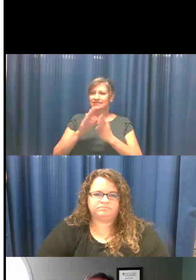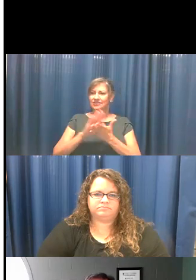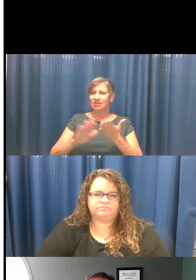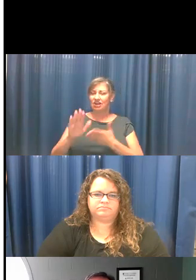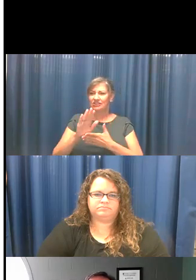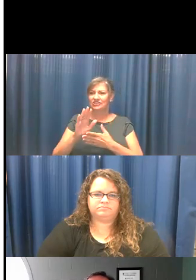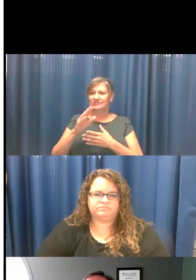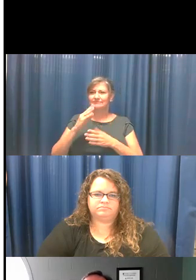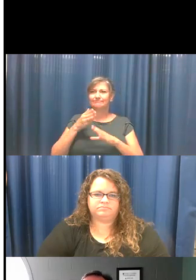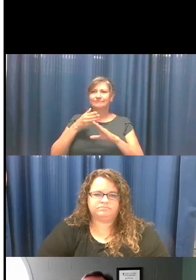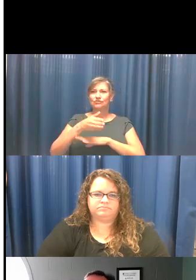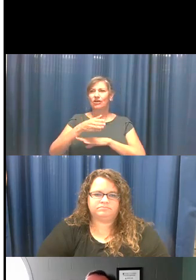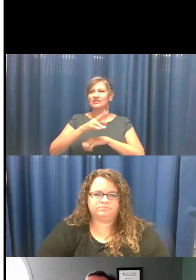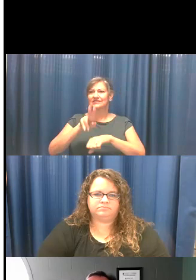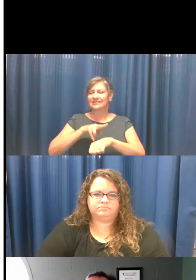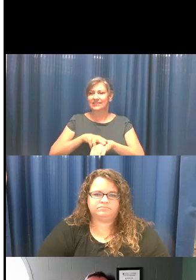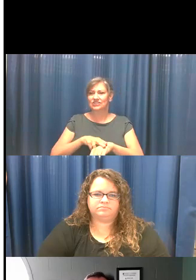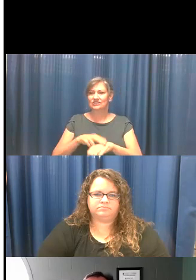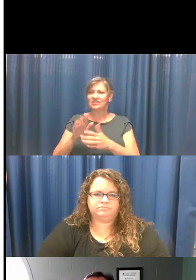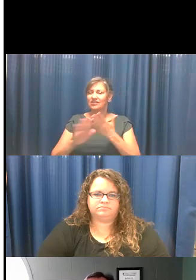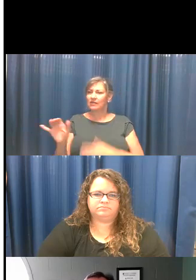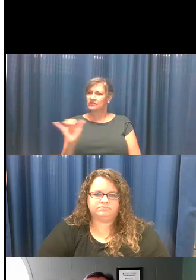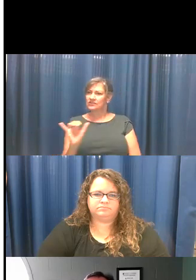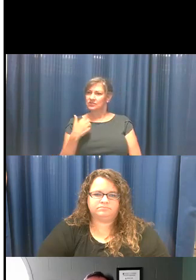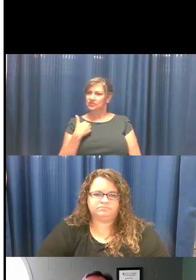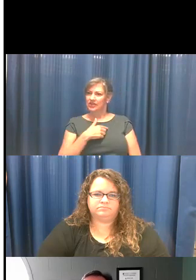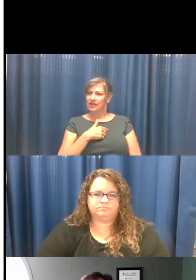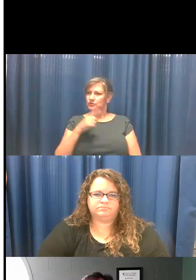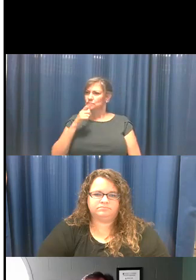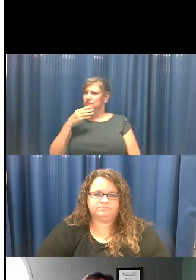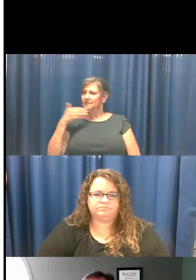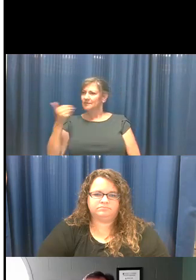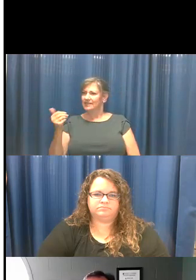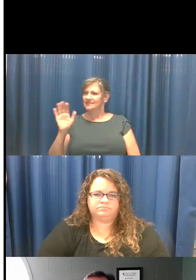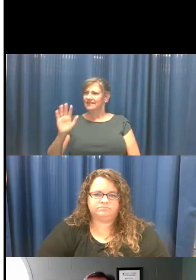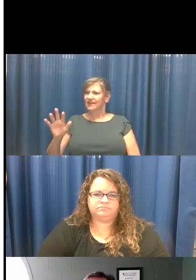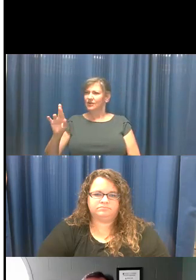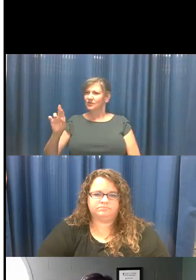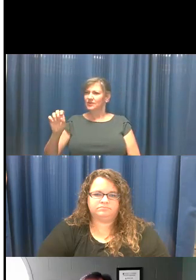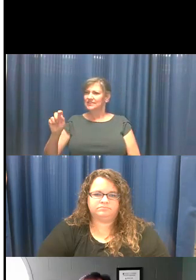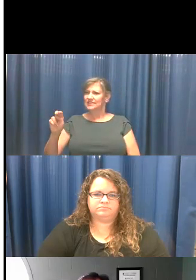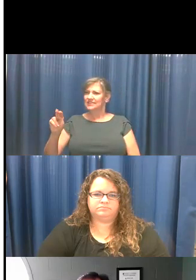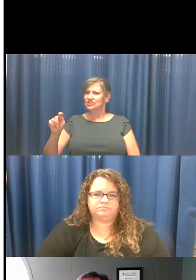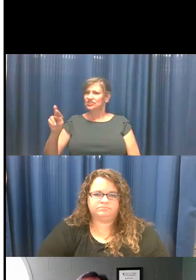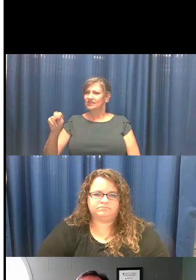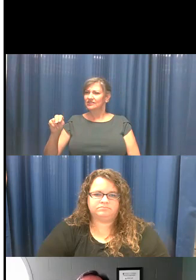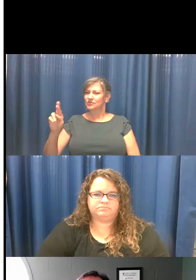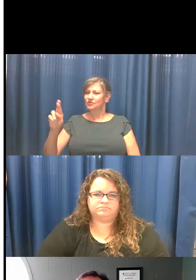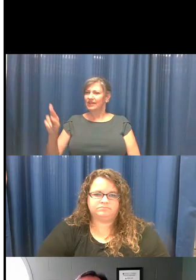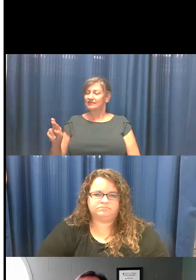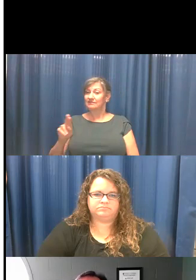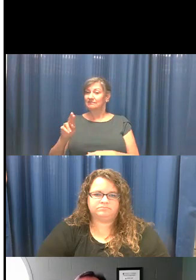that look like ours, who's the best and what are their retention rates? And we settled on a goal, ironically,